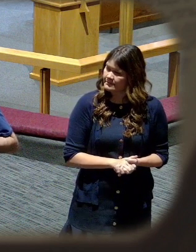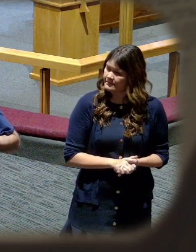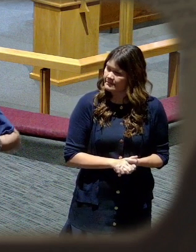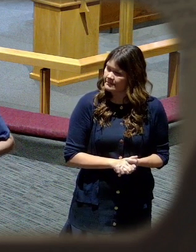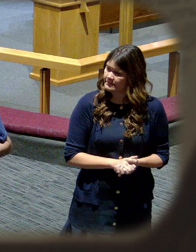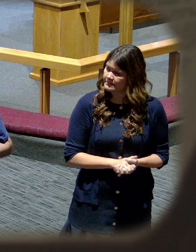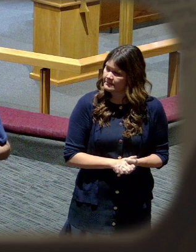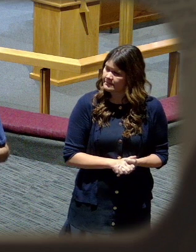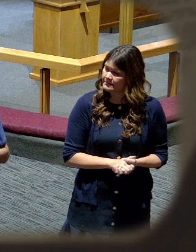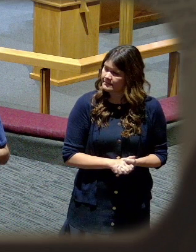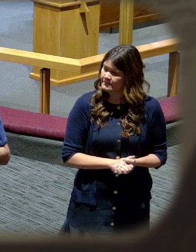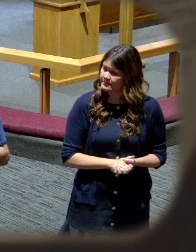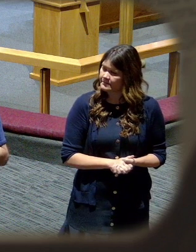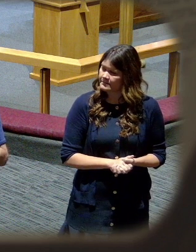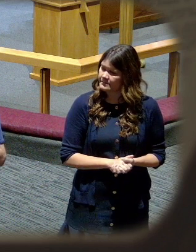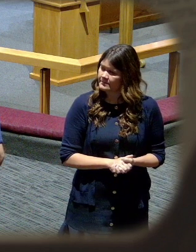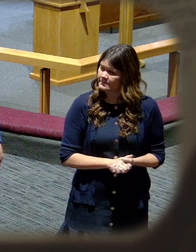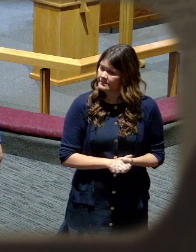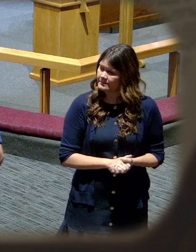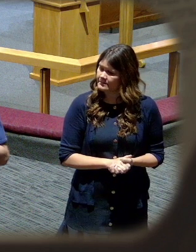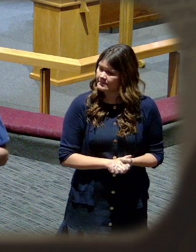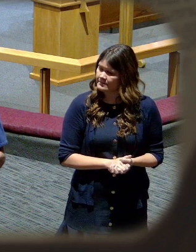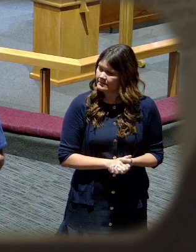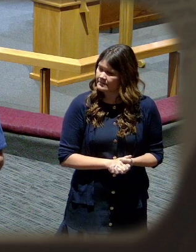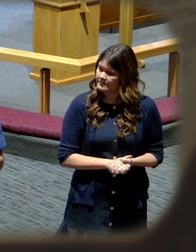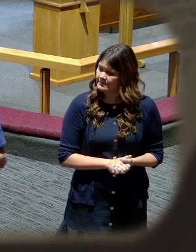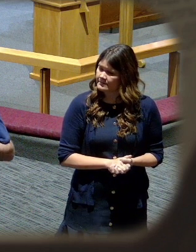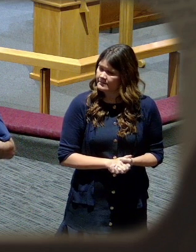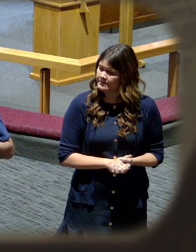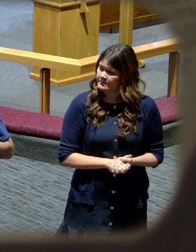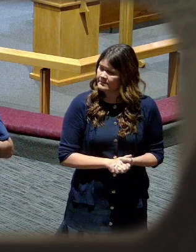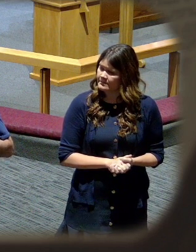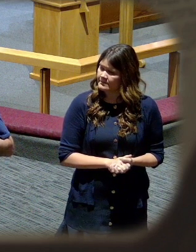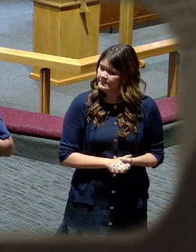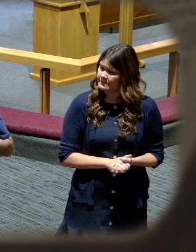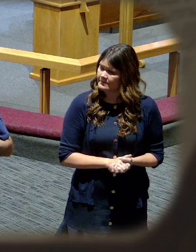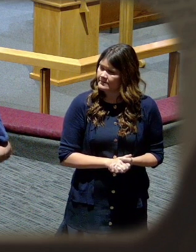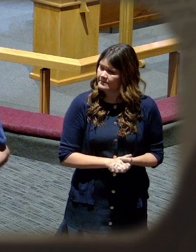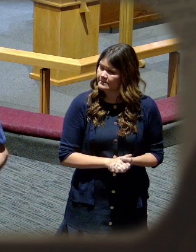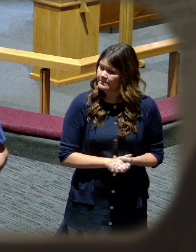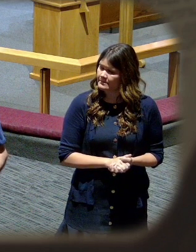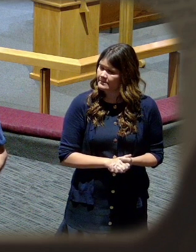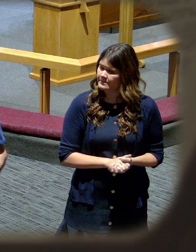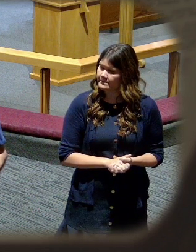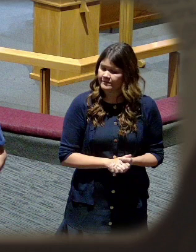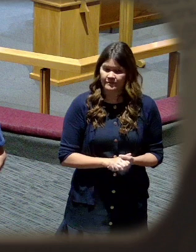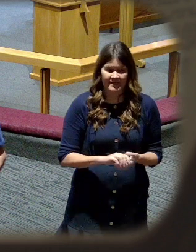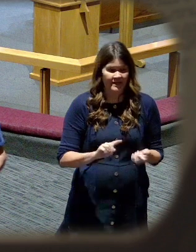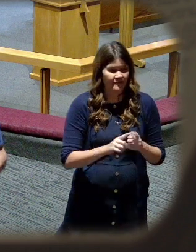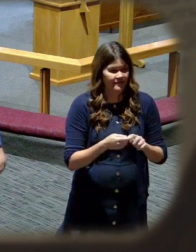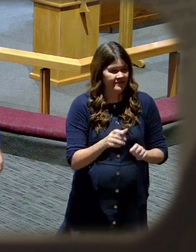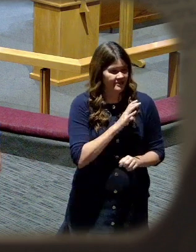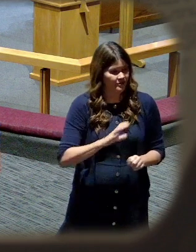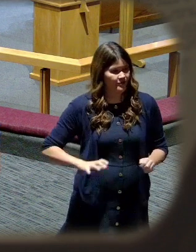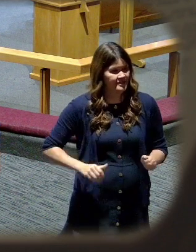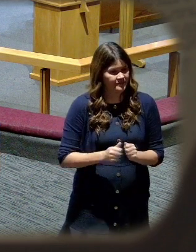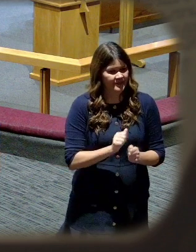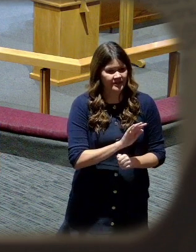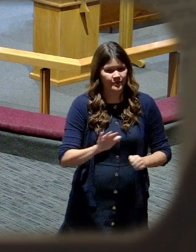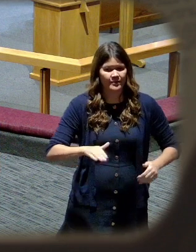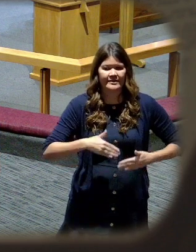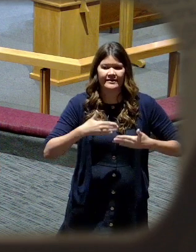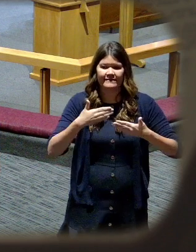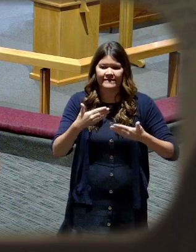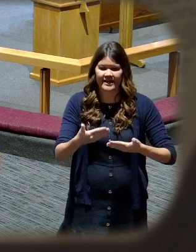hearts, O God, and put a new and right spirit within us. Friends in Christ, upon this, your